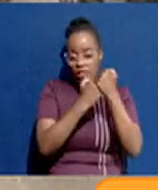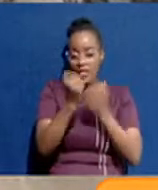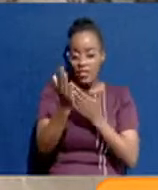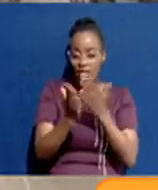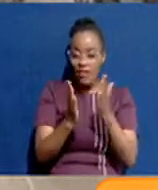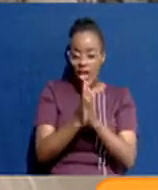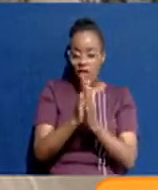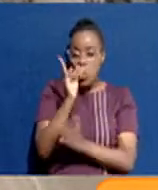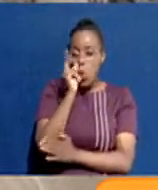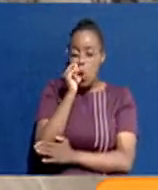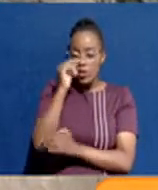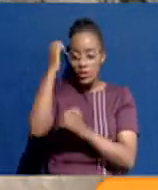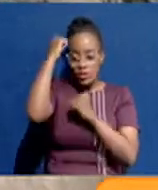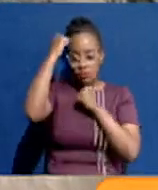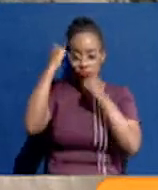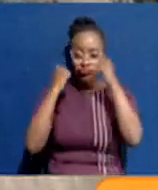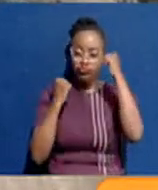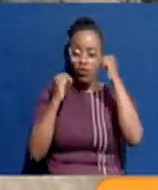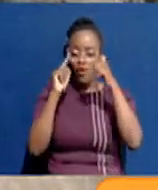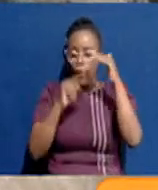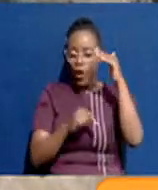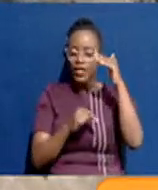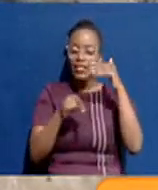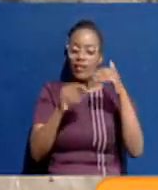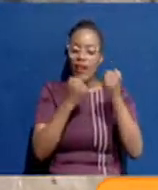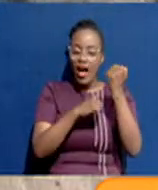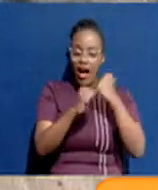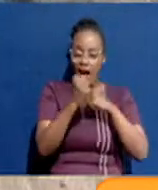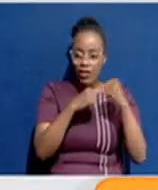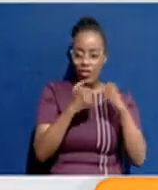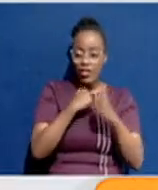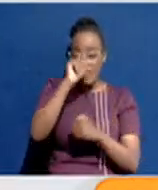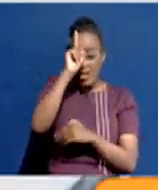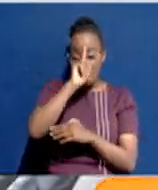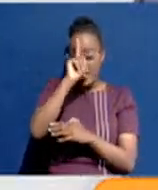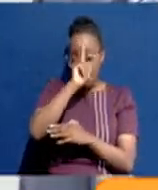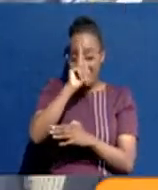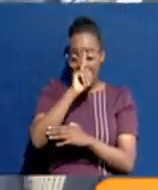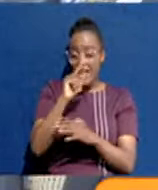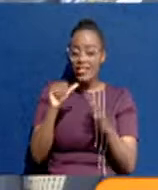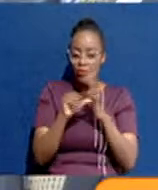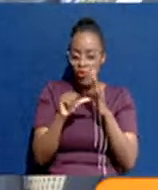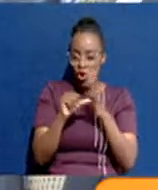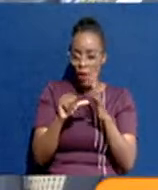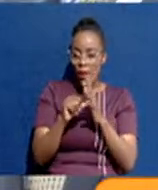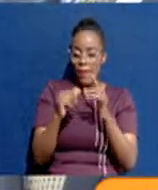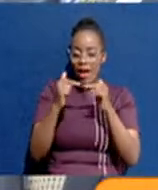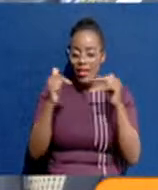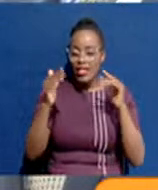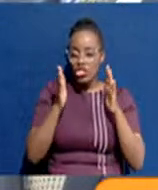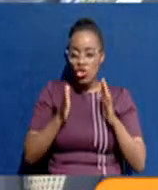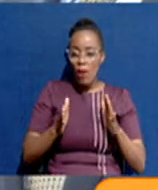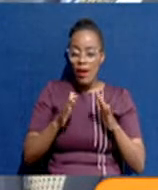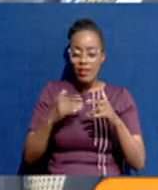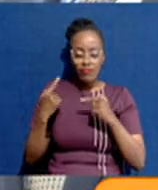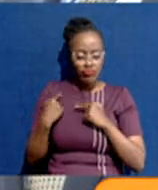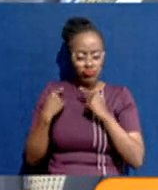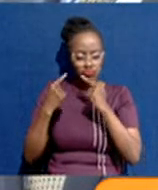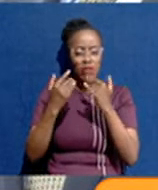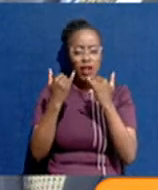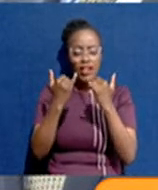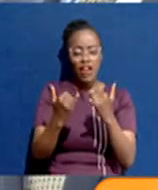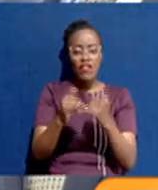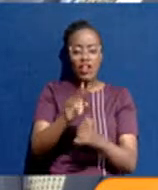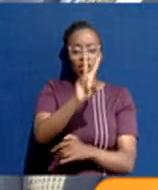the Sudan Armed Forces that their actions amount to serious atrocities against humanity. So far, at